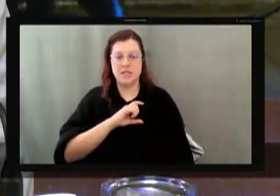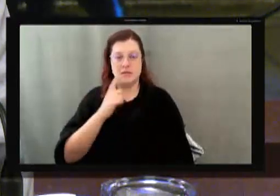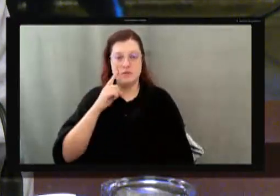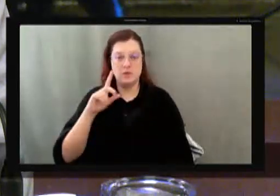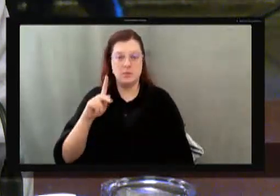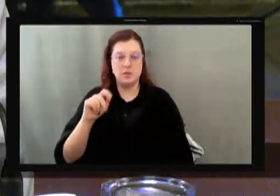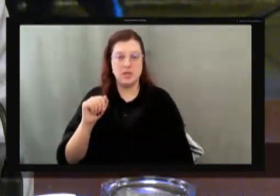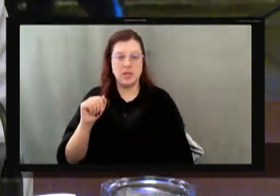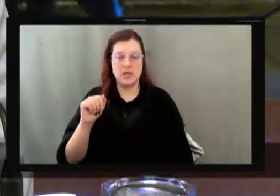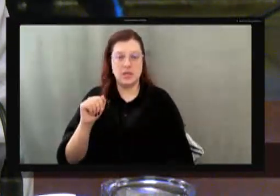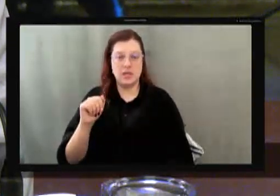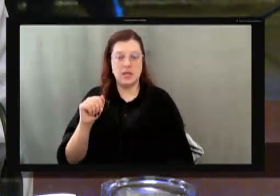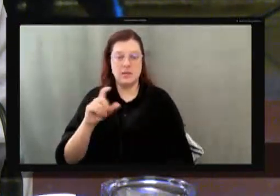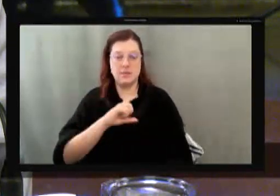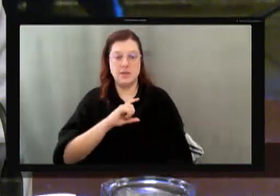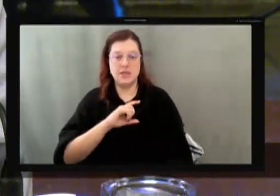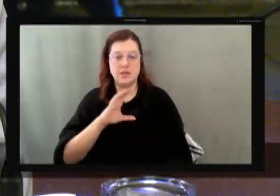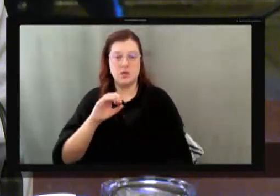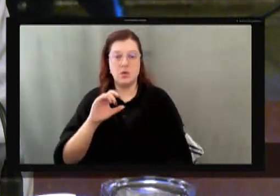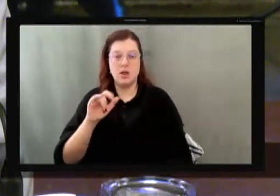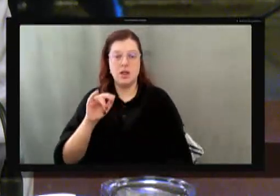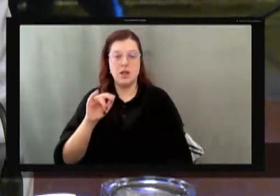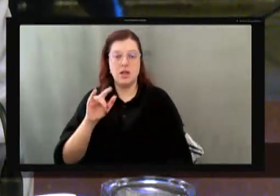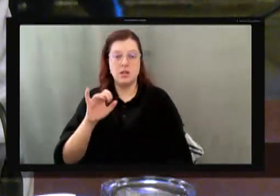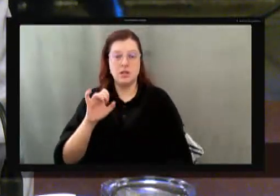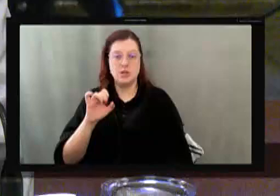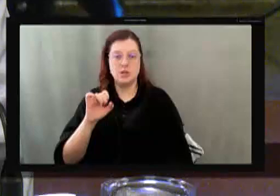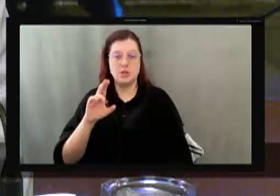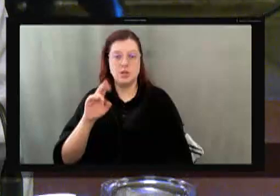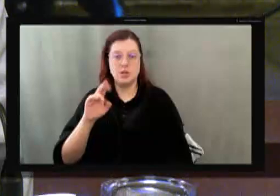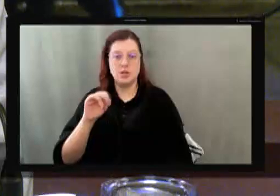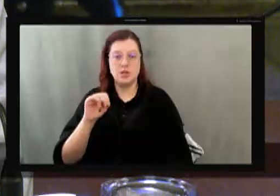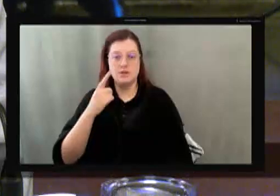Police Accreditation Coalition for a 3-year accreditation.